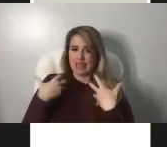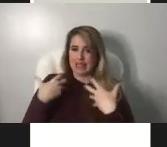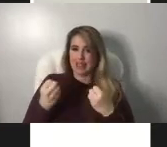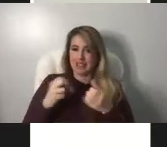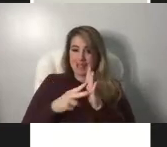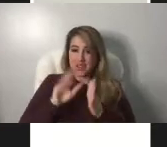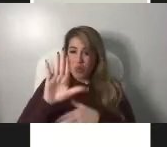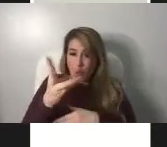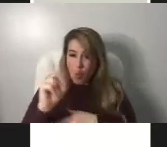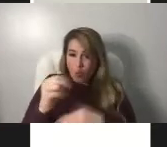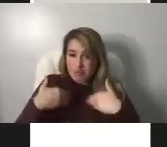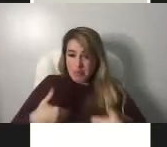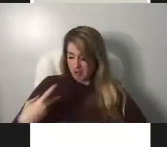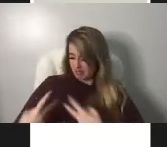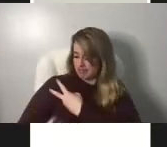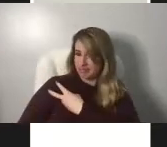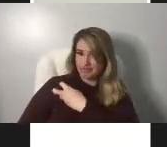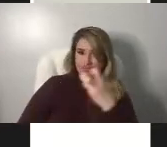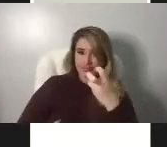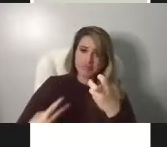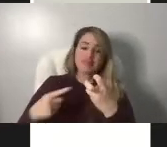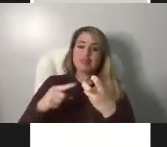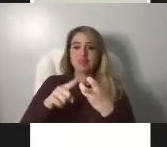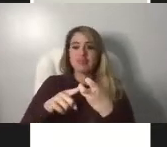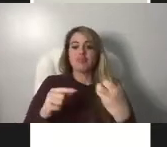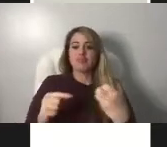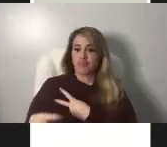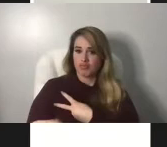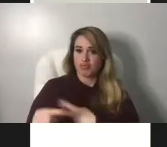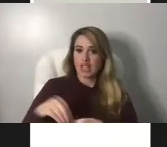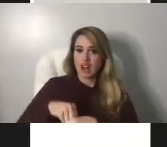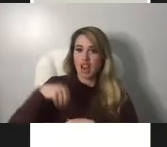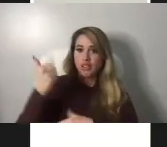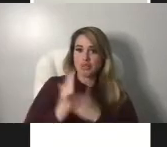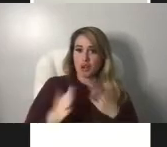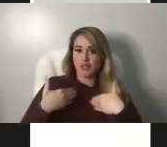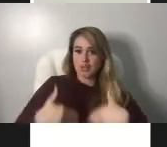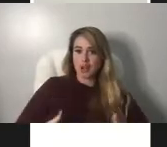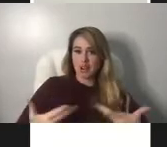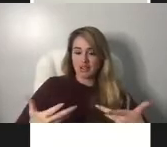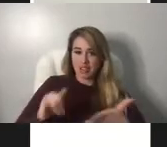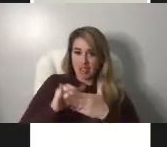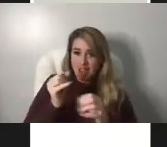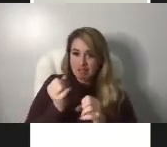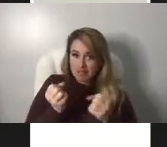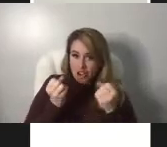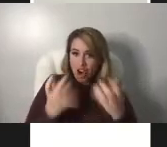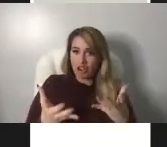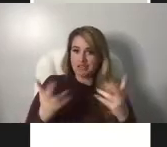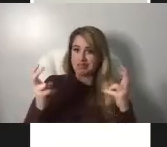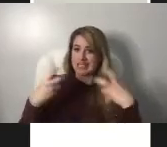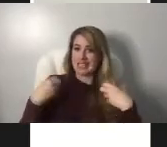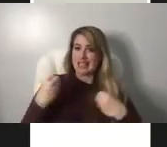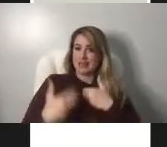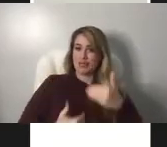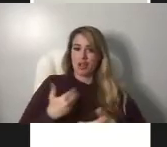body relatively simply and re-inject it into another part of your body and create a healing process. So